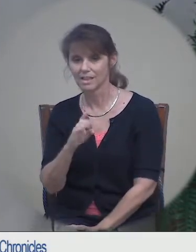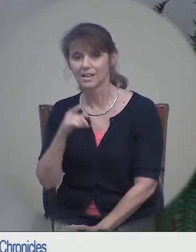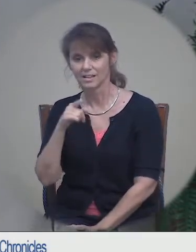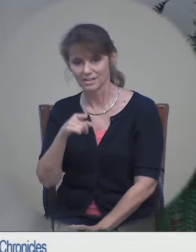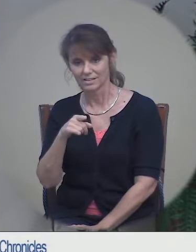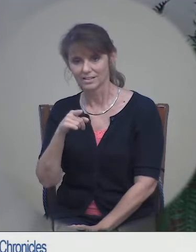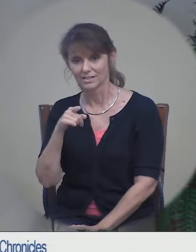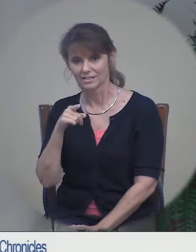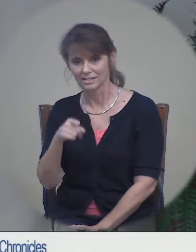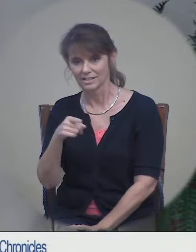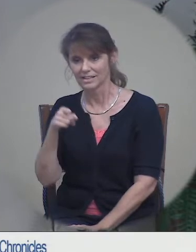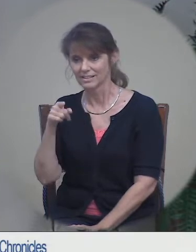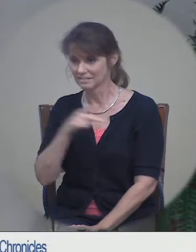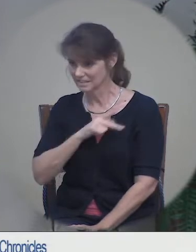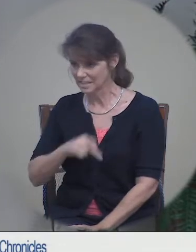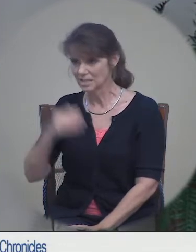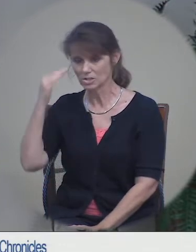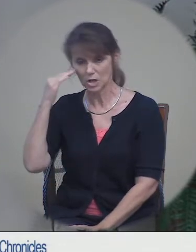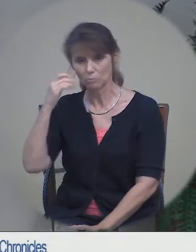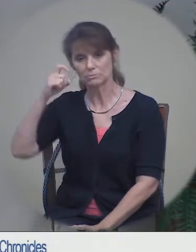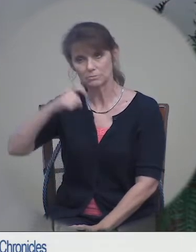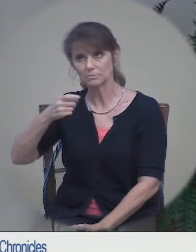and their nation will remain.